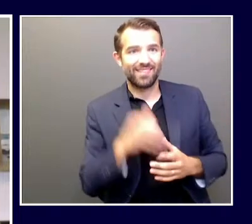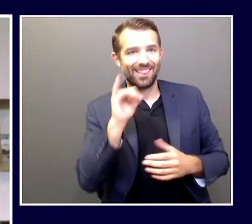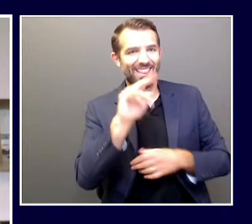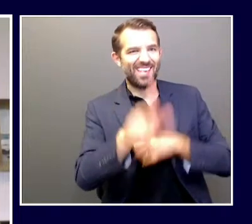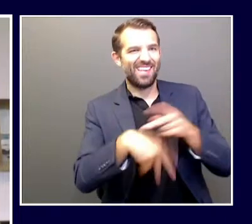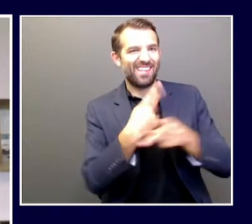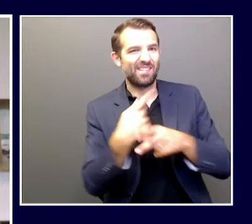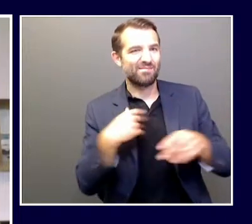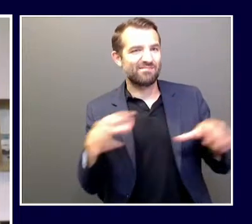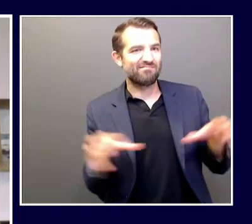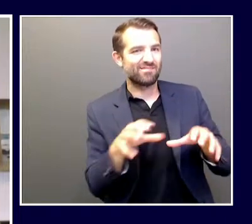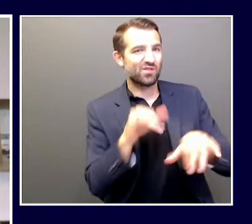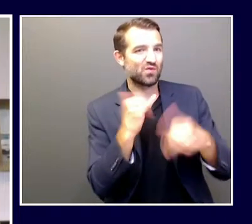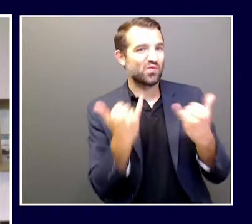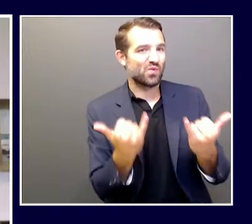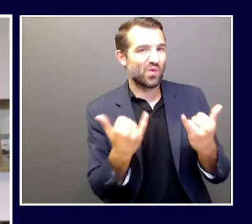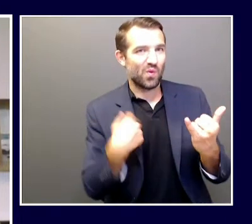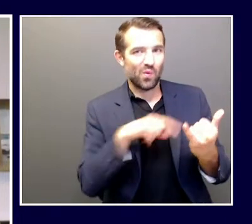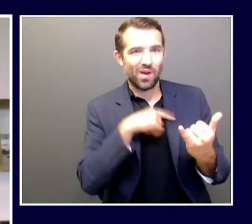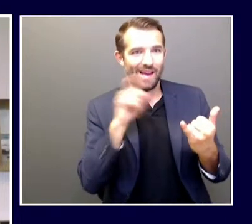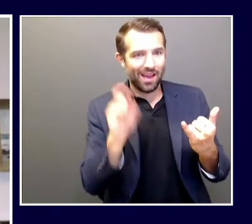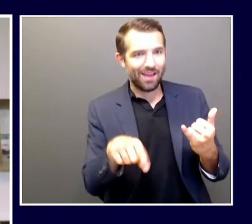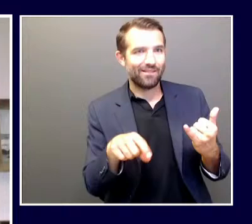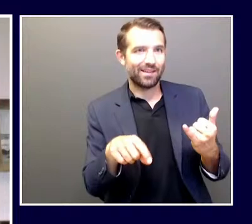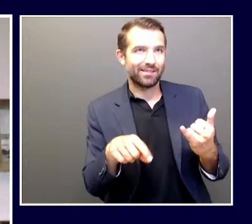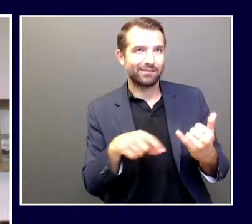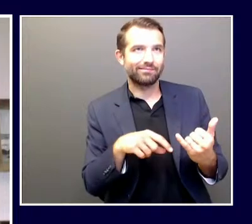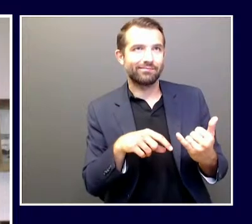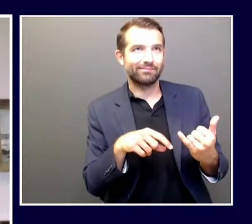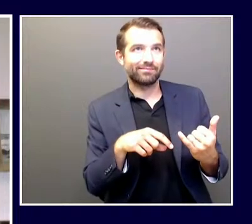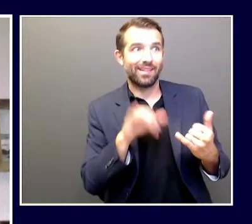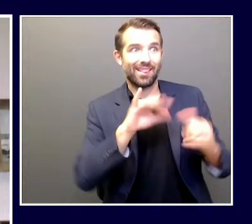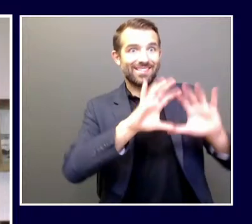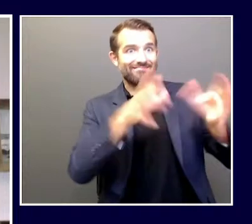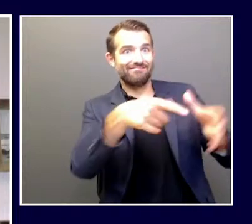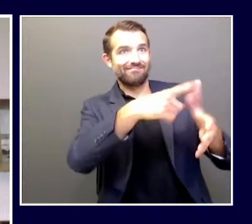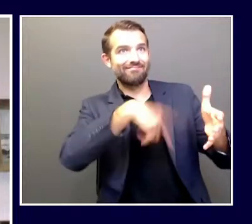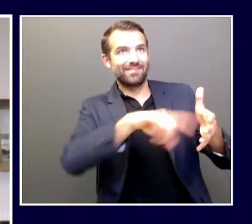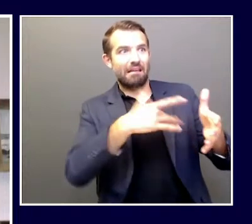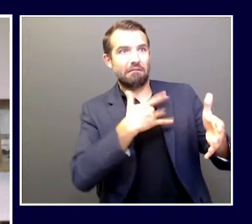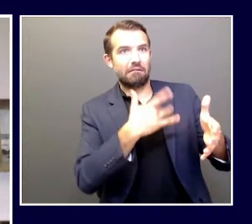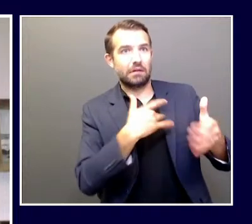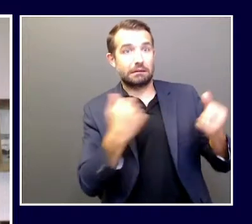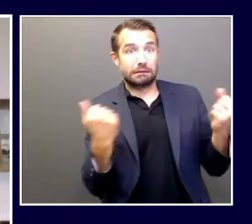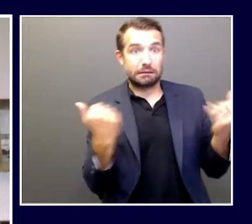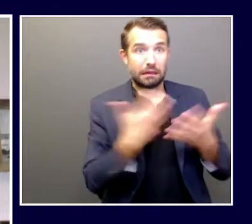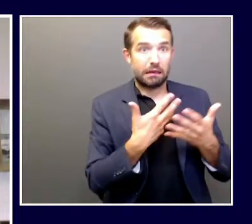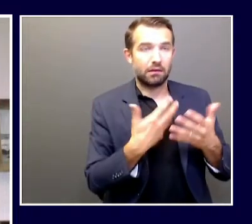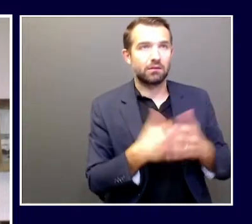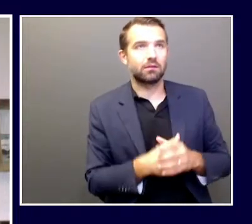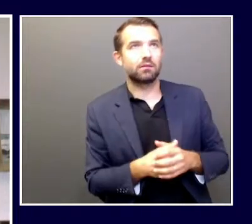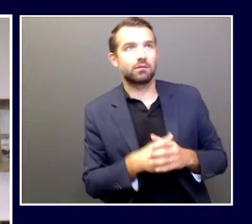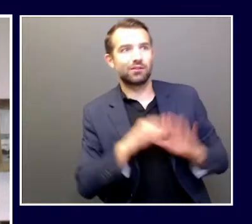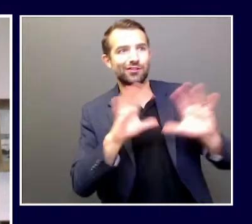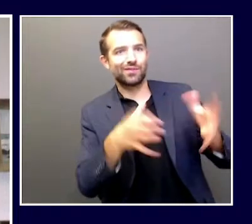importantly, with an immediate availability to get vaccinated. That's going to be a key strategy for us as we go into September.